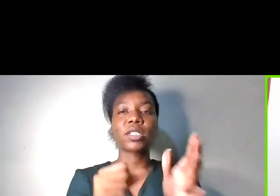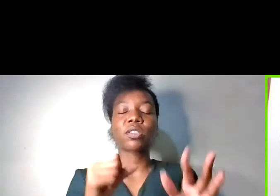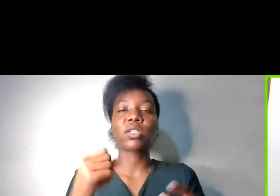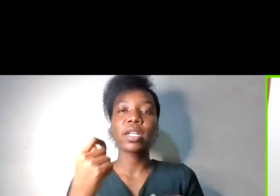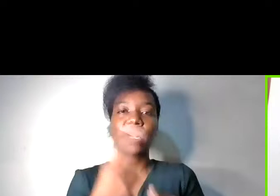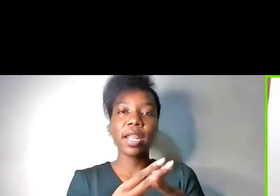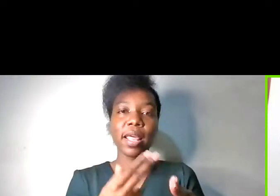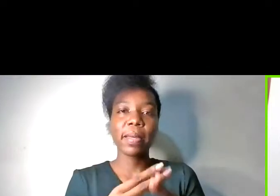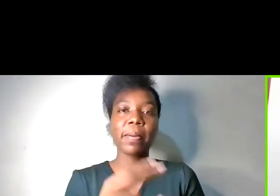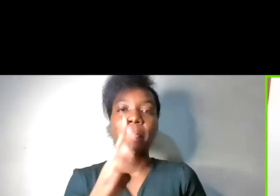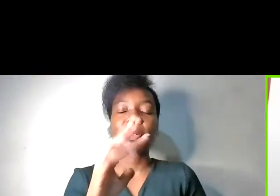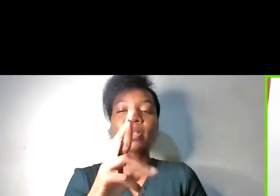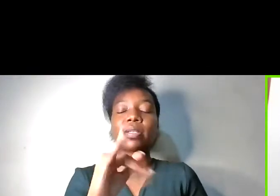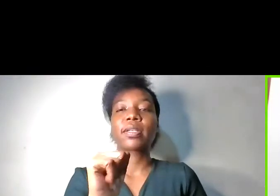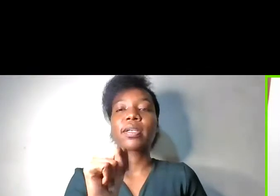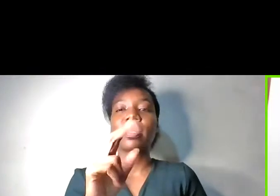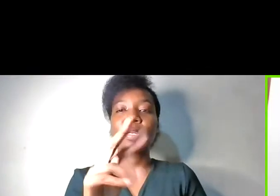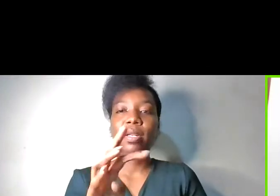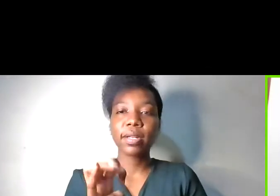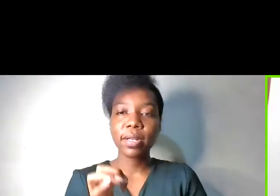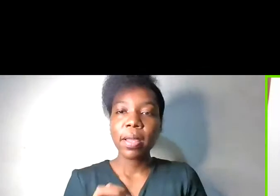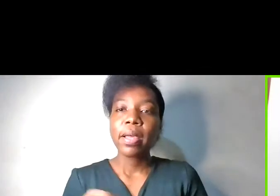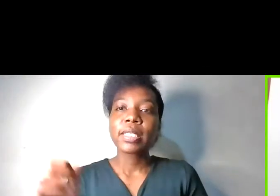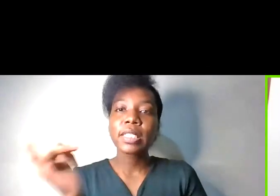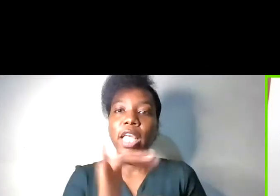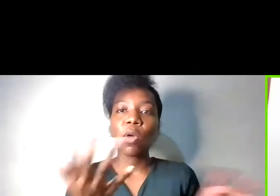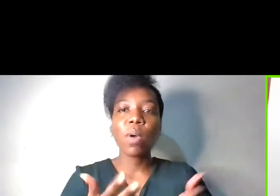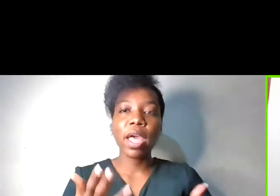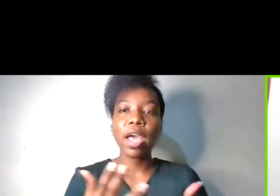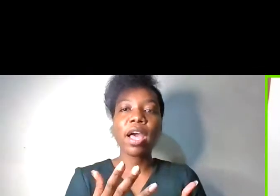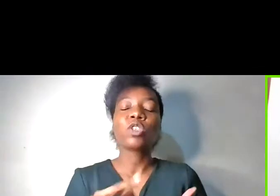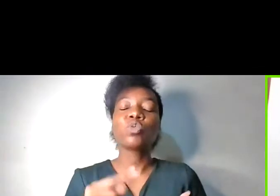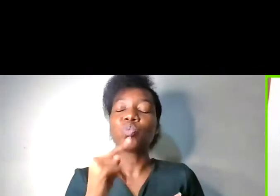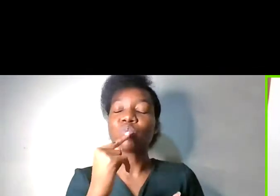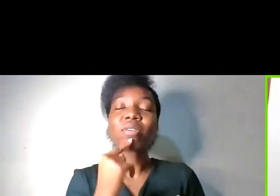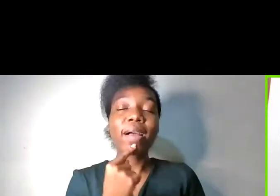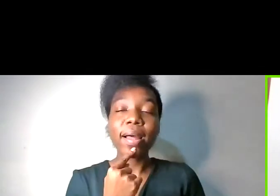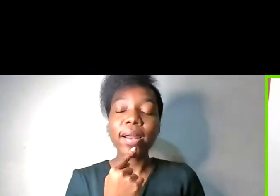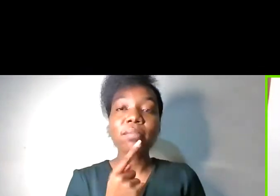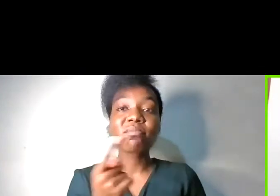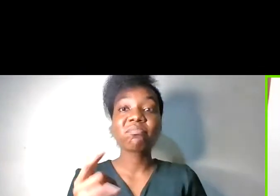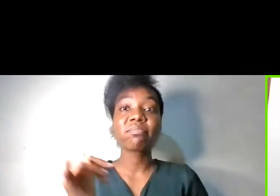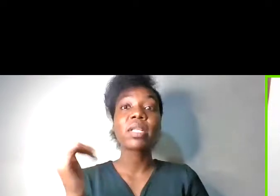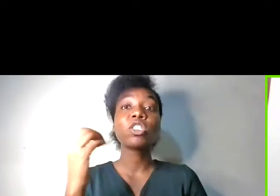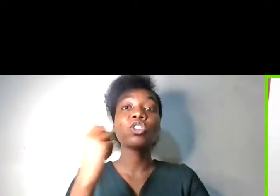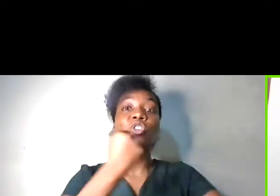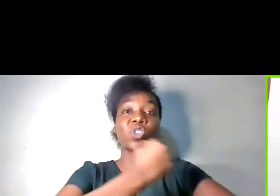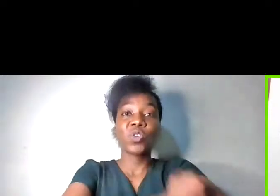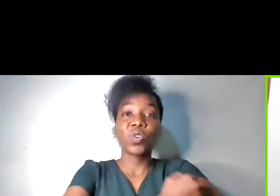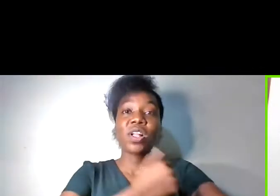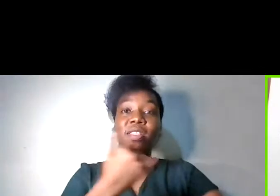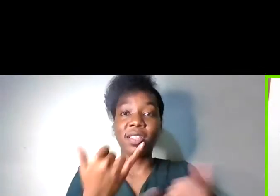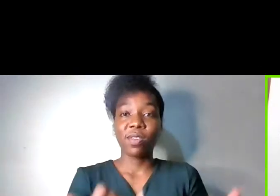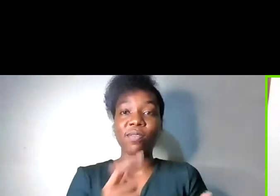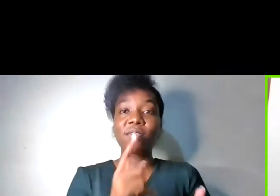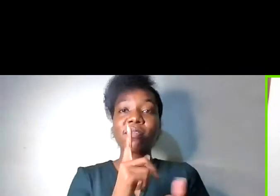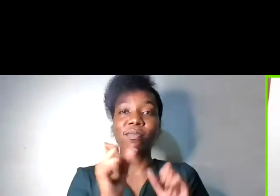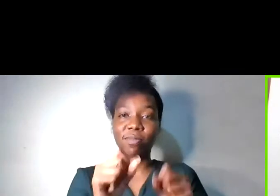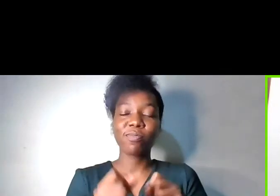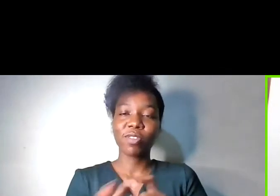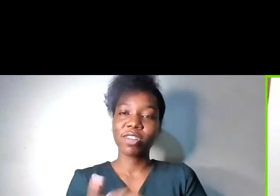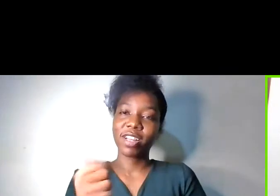Brian is based in Toronto, Canada. He's at the school right now. Brian, please come through and let us know what you have to